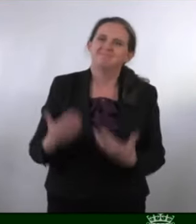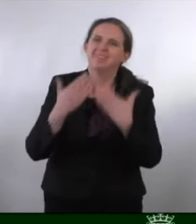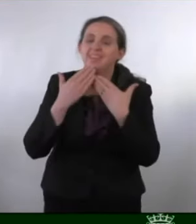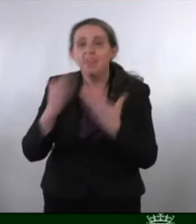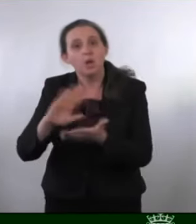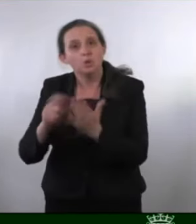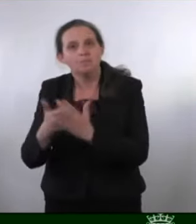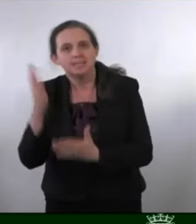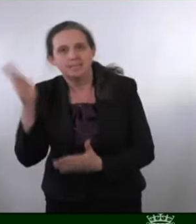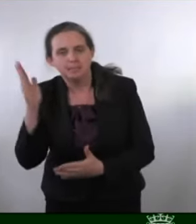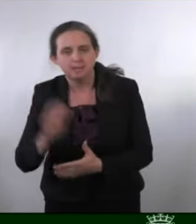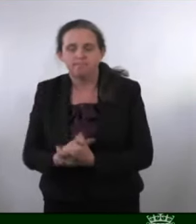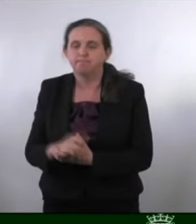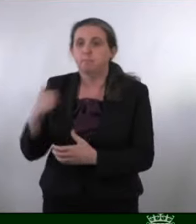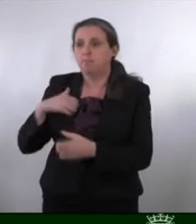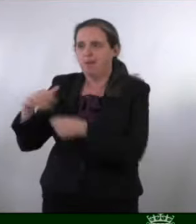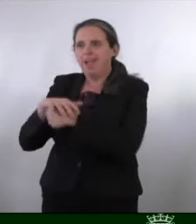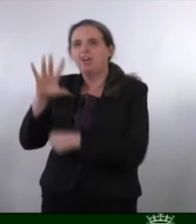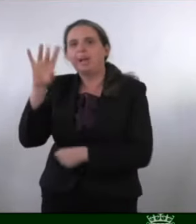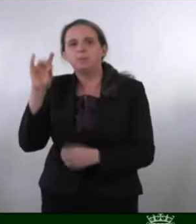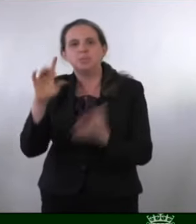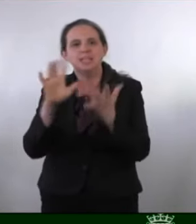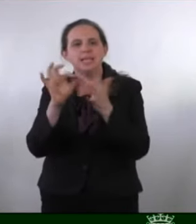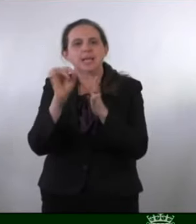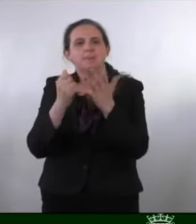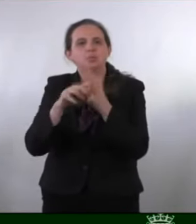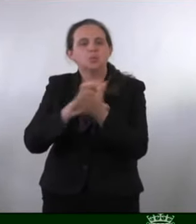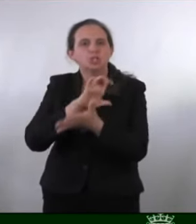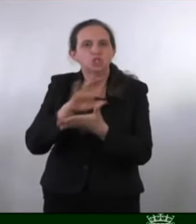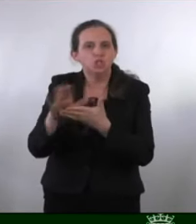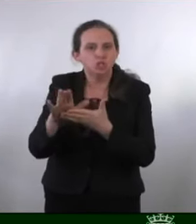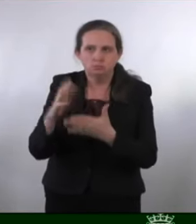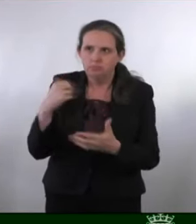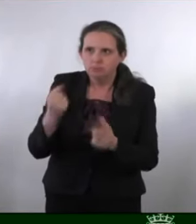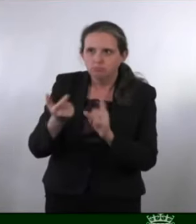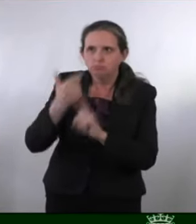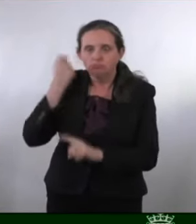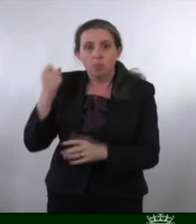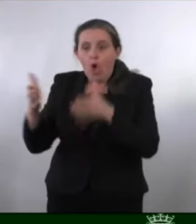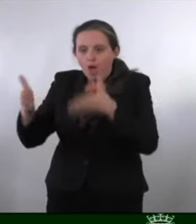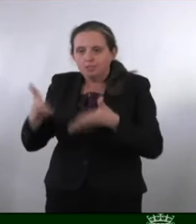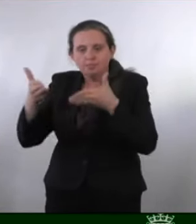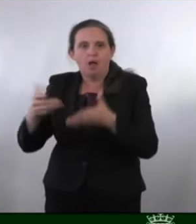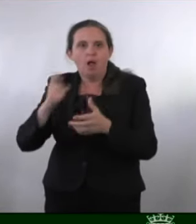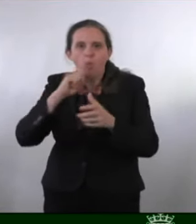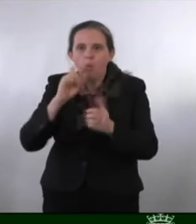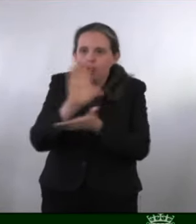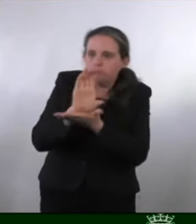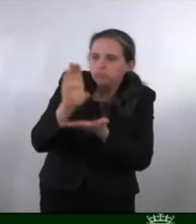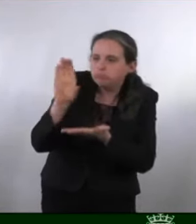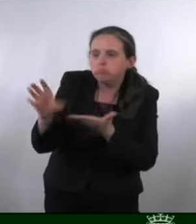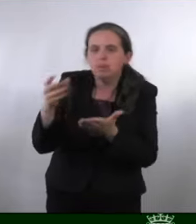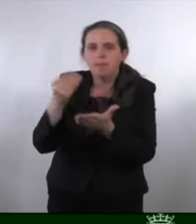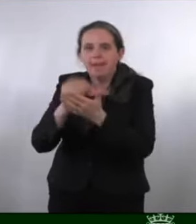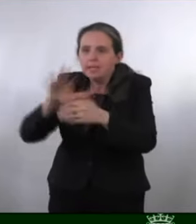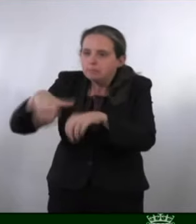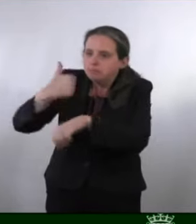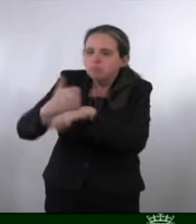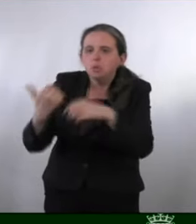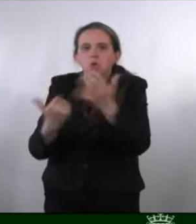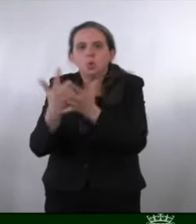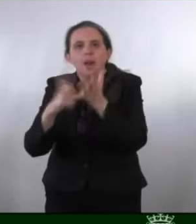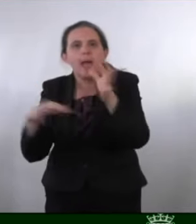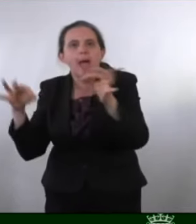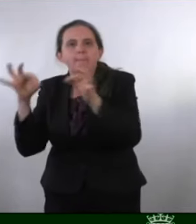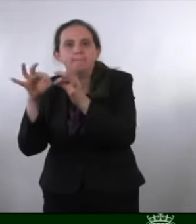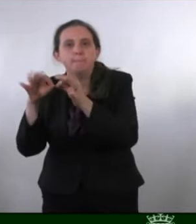they will be receiving £5.2 million for a new molecular laboratory. This will allow the hospital to ramp up rapid testing to almost